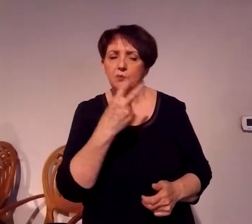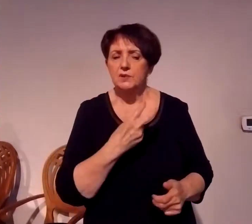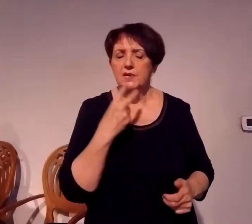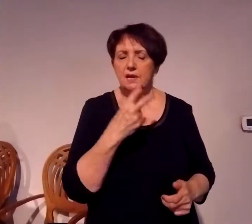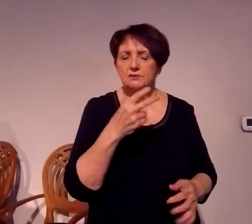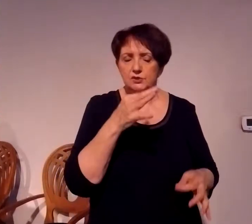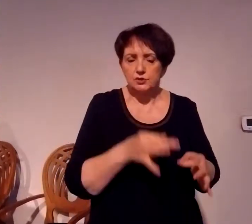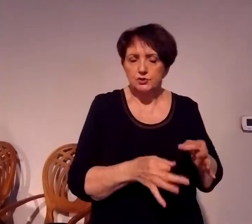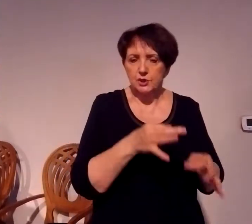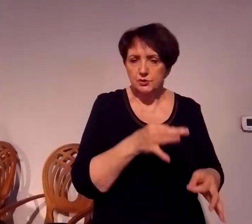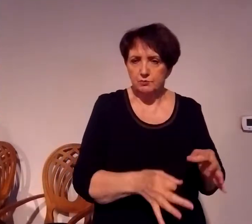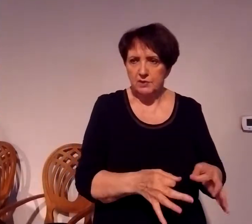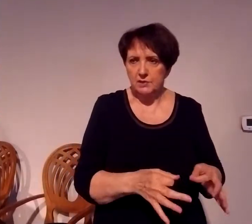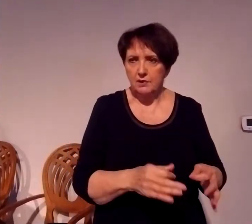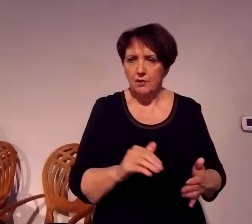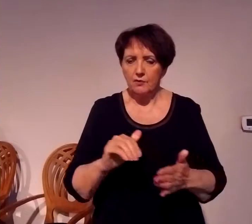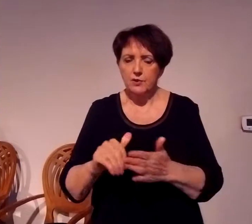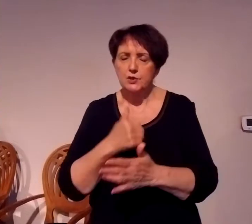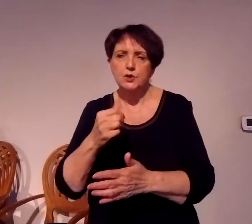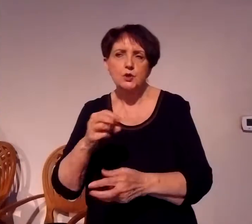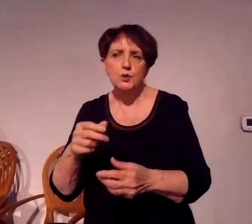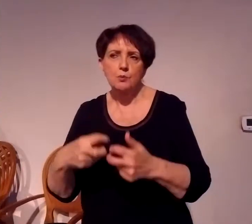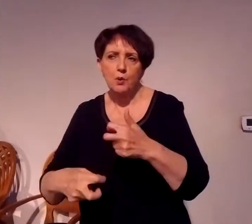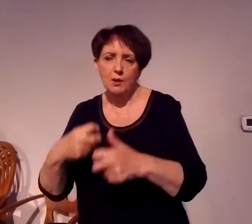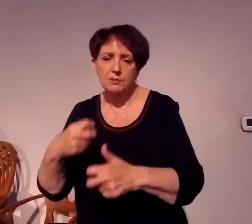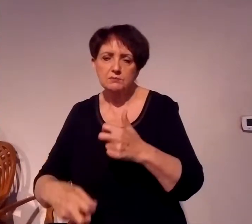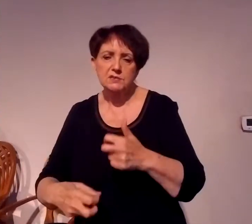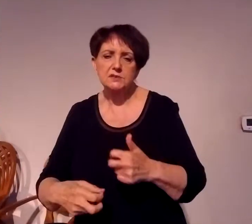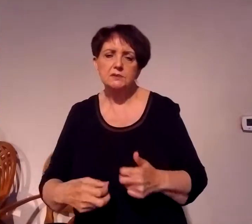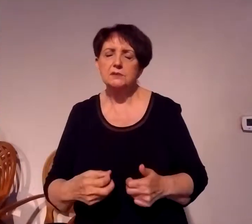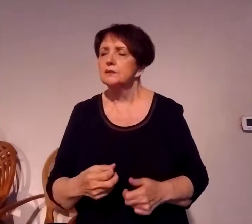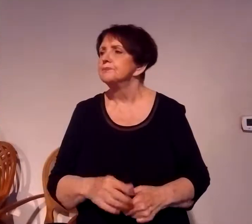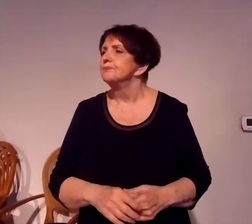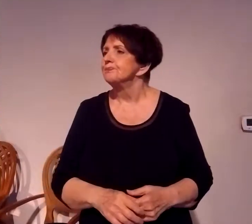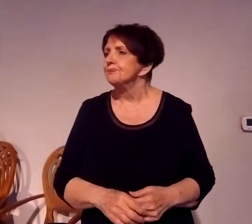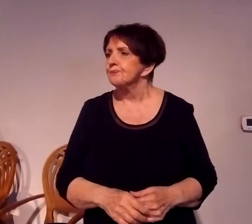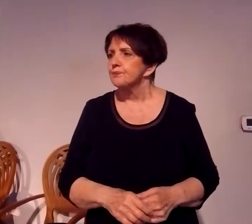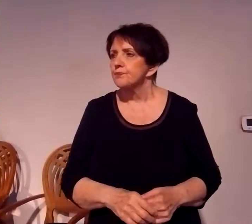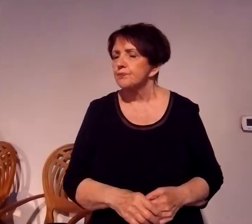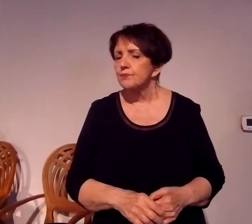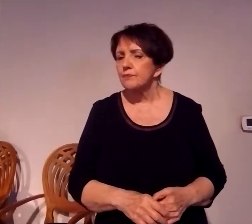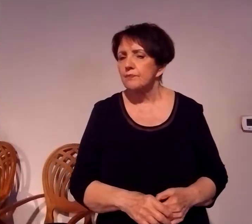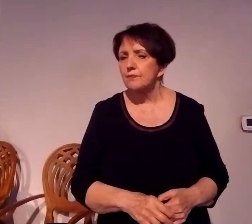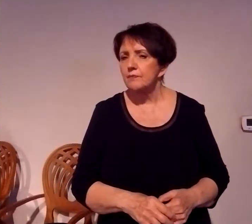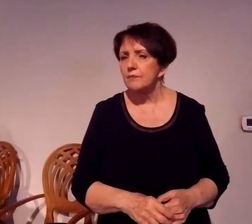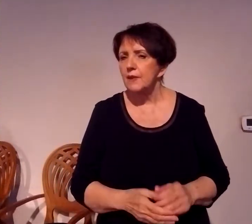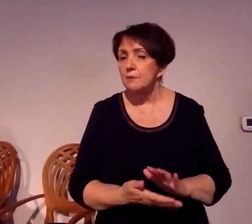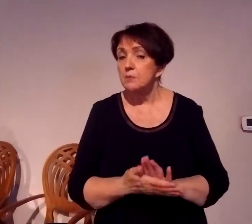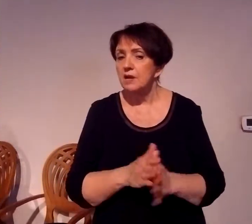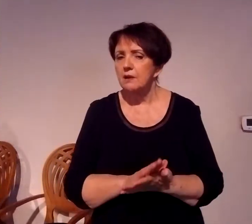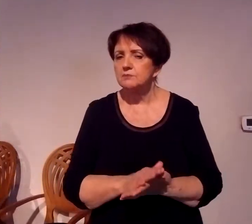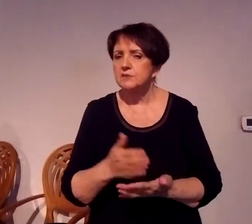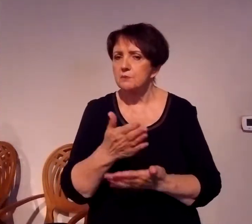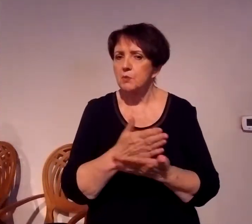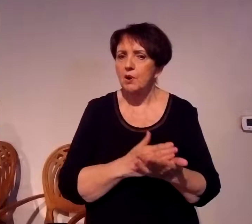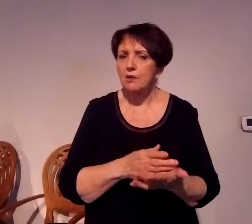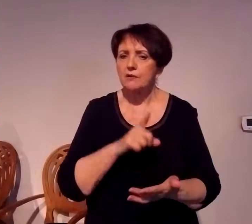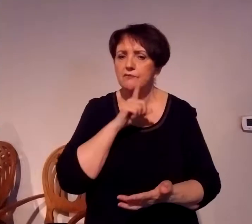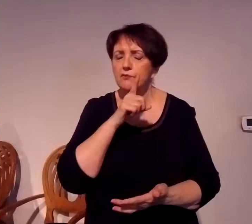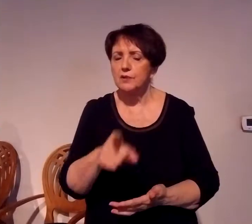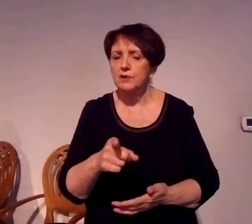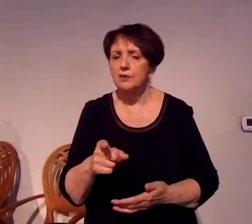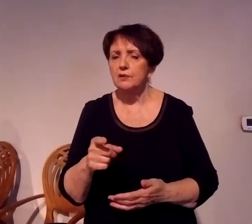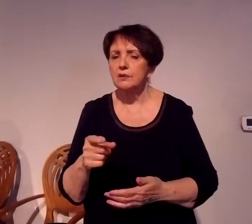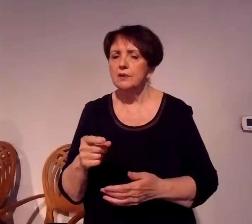judgment on the new problems and difficulties. It becomes a part of true patriotism